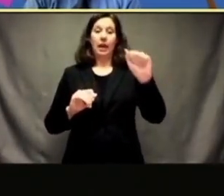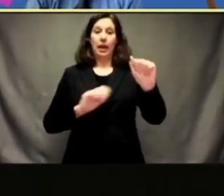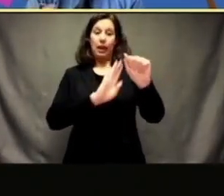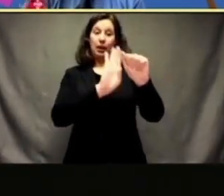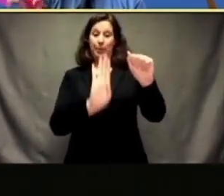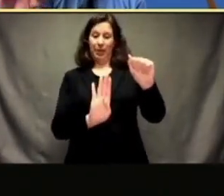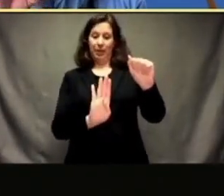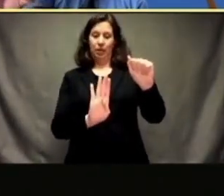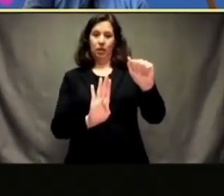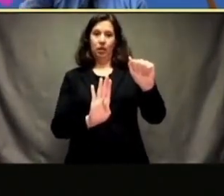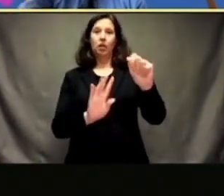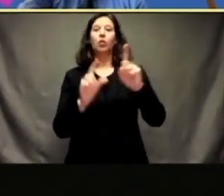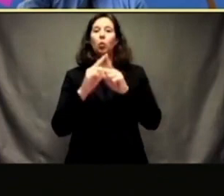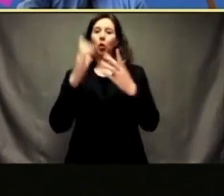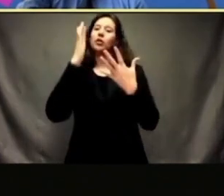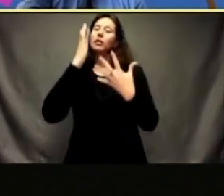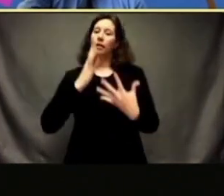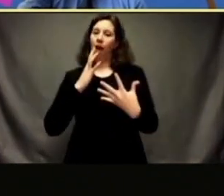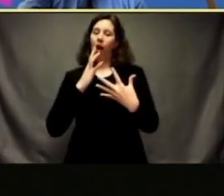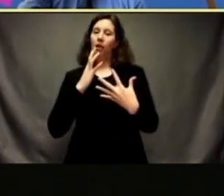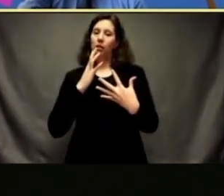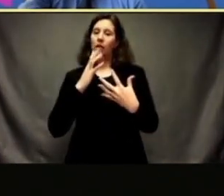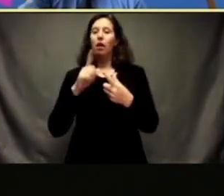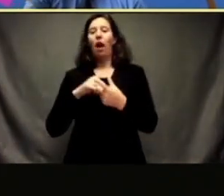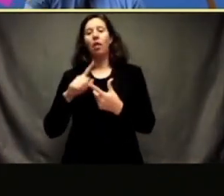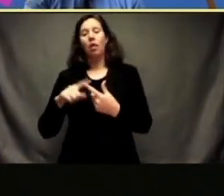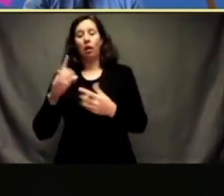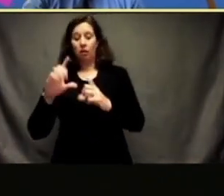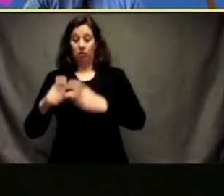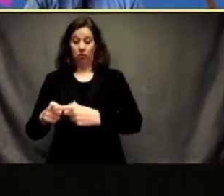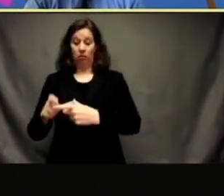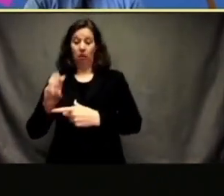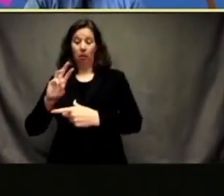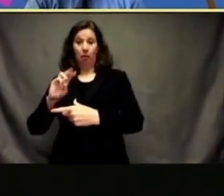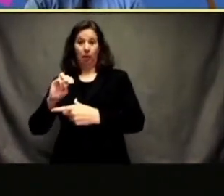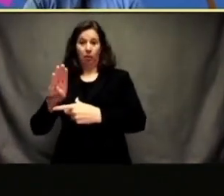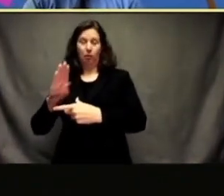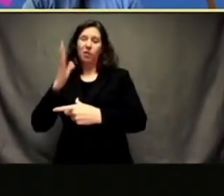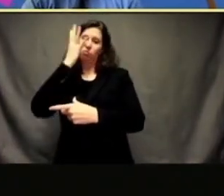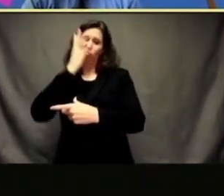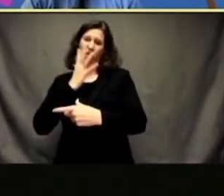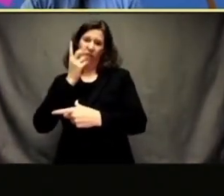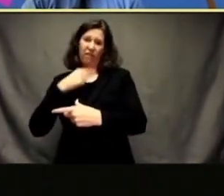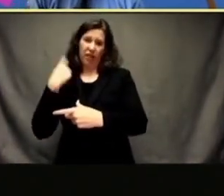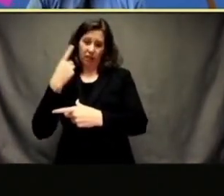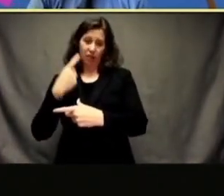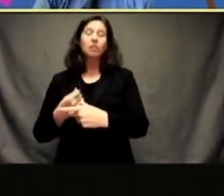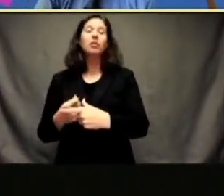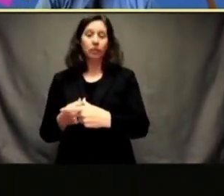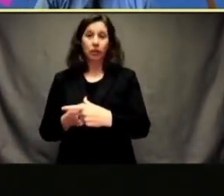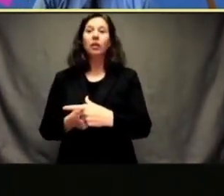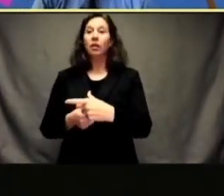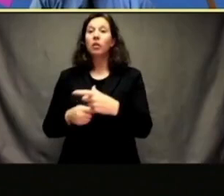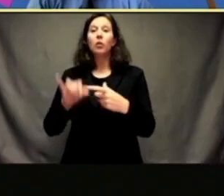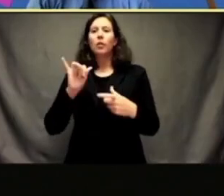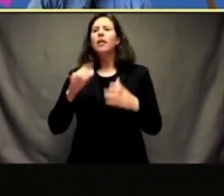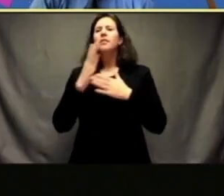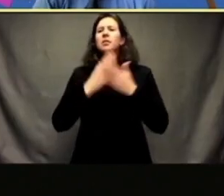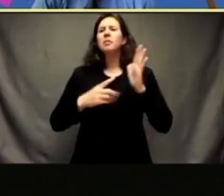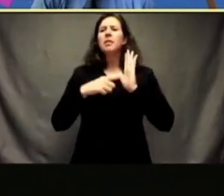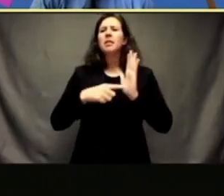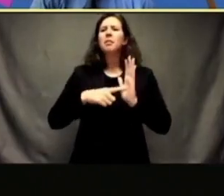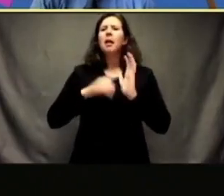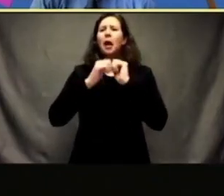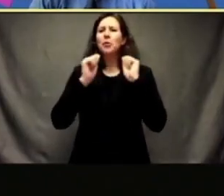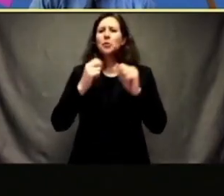B, Sad. it'll be sad, and it'll give a sad face on my microbit. So this is just to give you some examples of how you